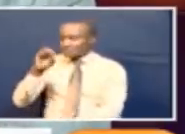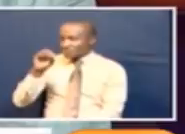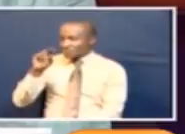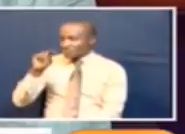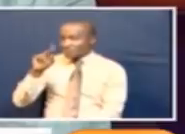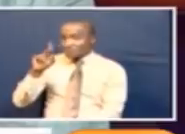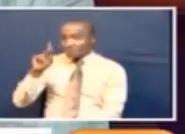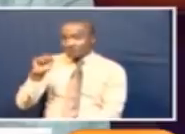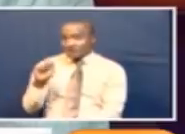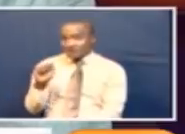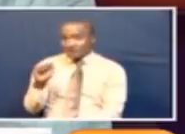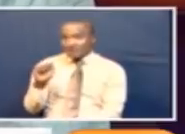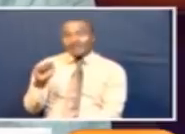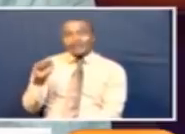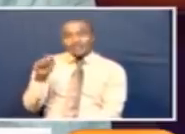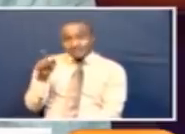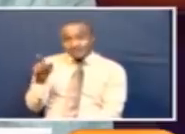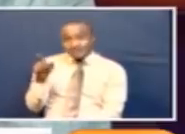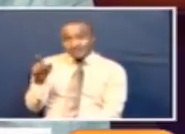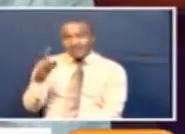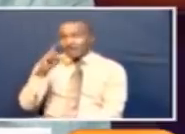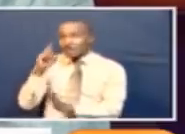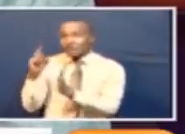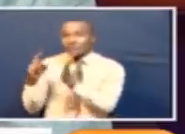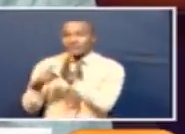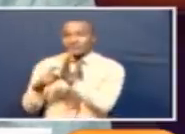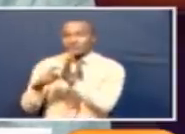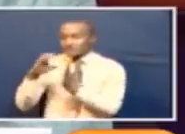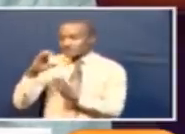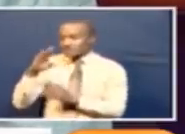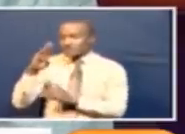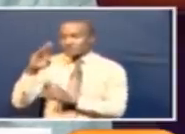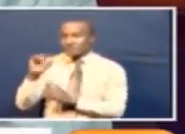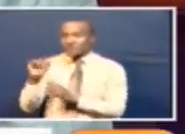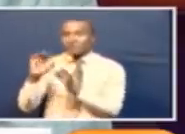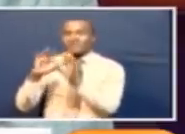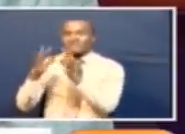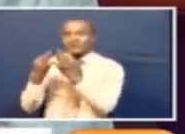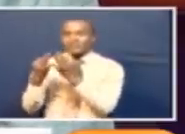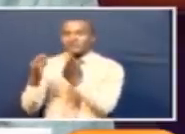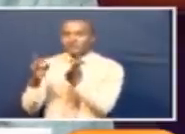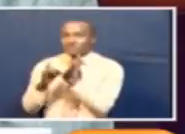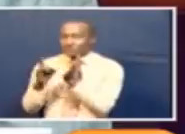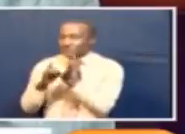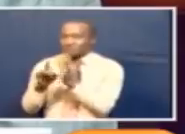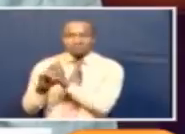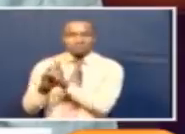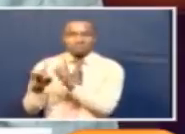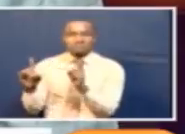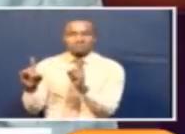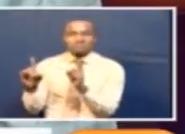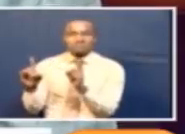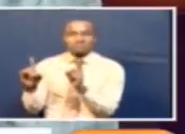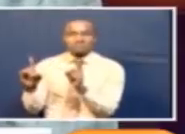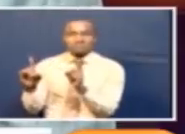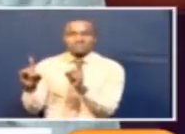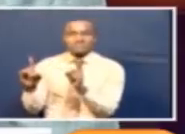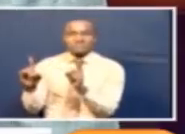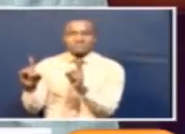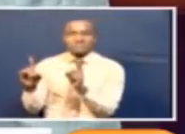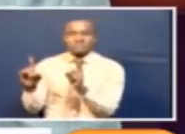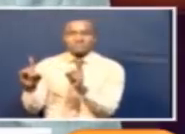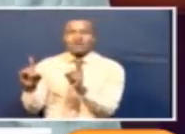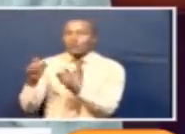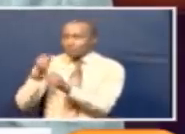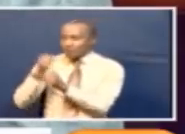Wonka does not recognize the Cuban family medicine program and curriculum. It works